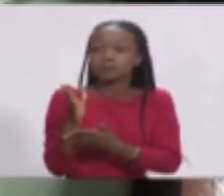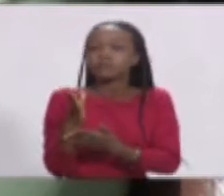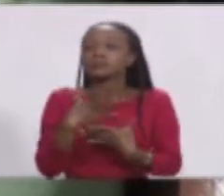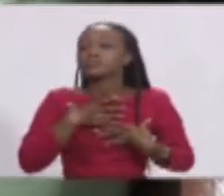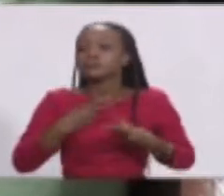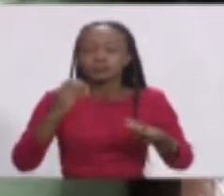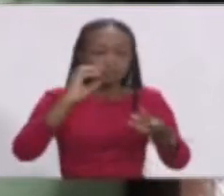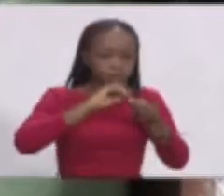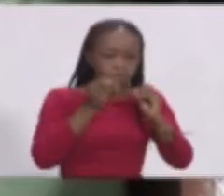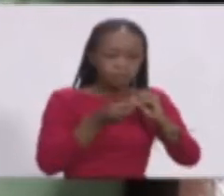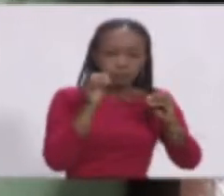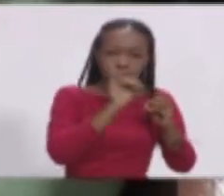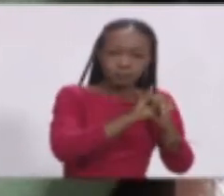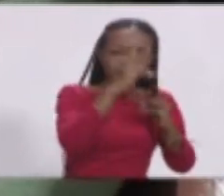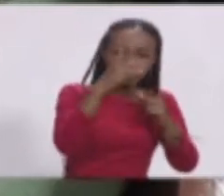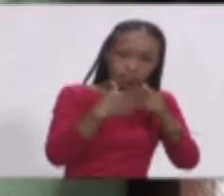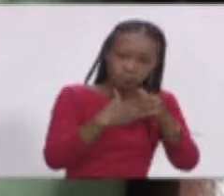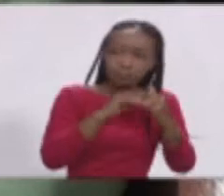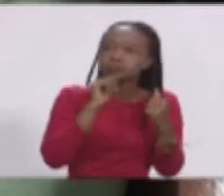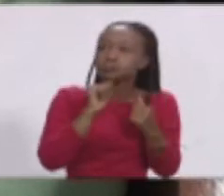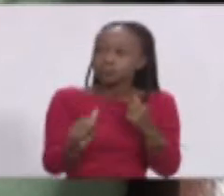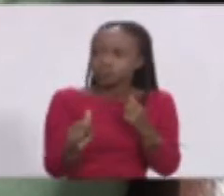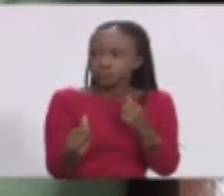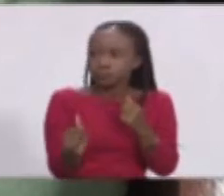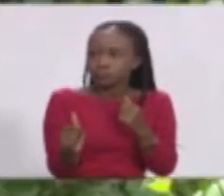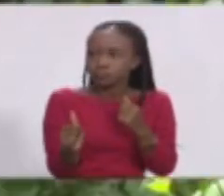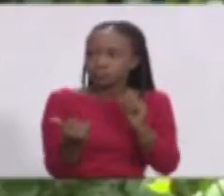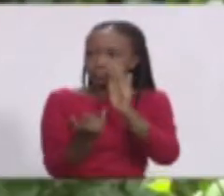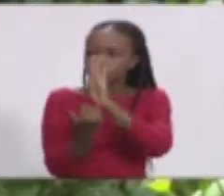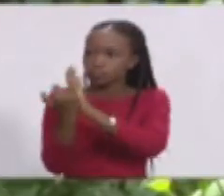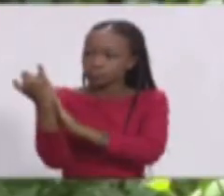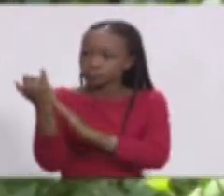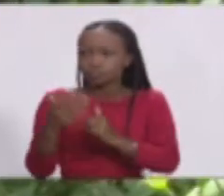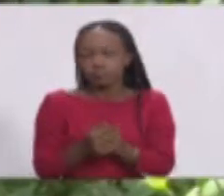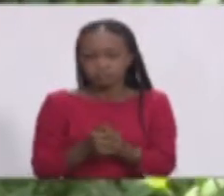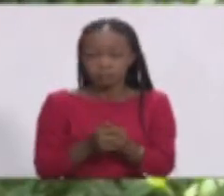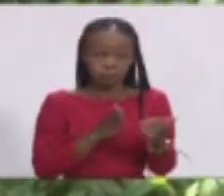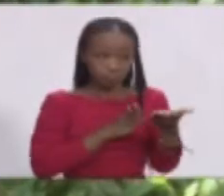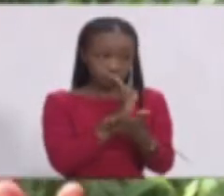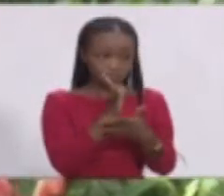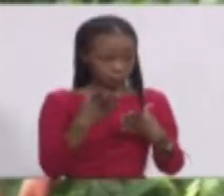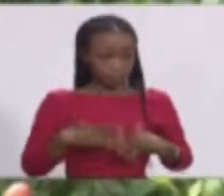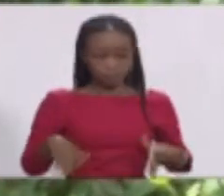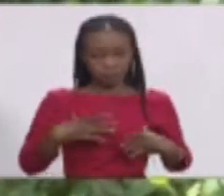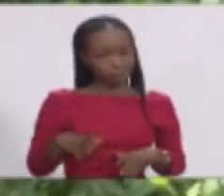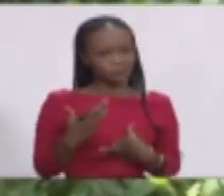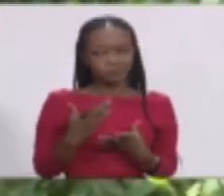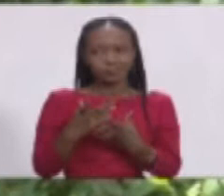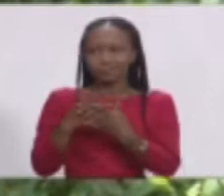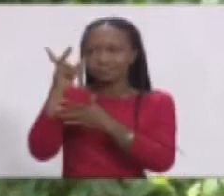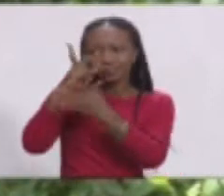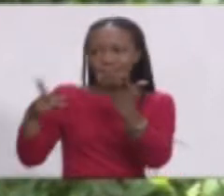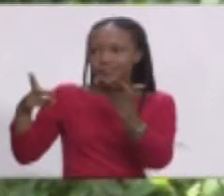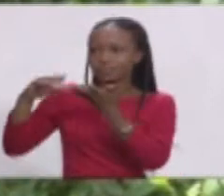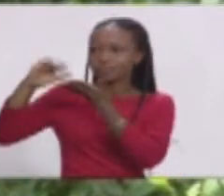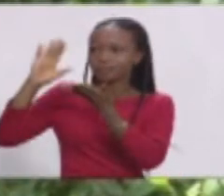the numbers stay at 29 and not, you know, exceed the numbers. Yeah, I think you're right. There are people who are not concerned at all. There are people